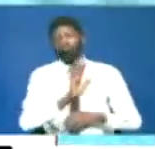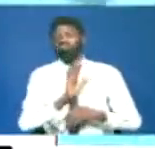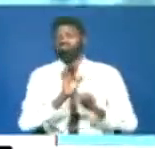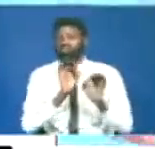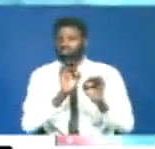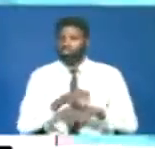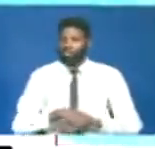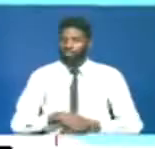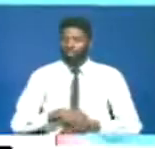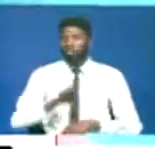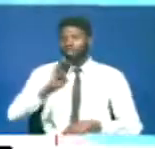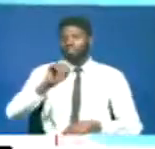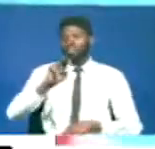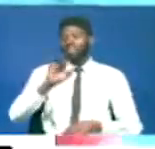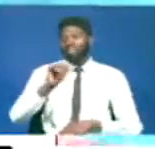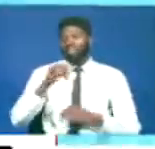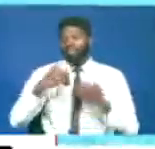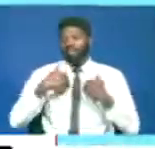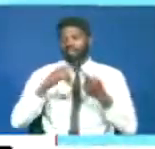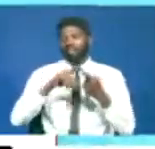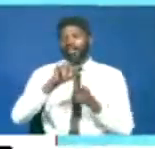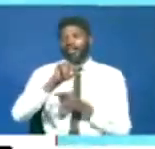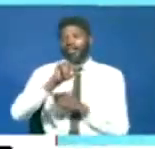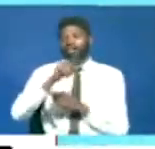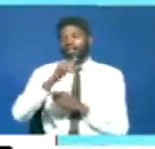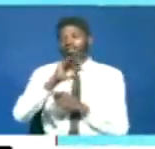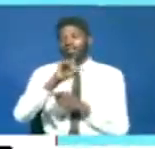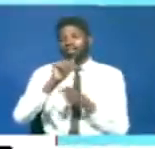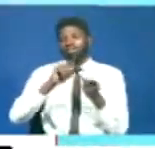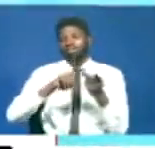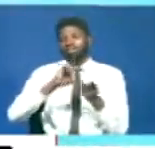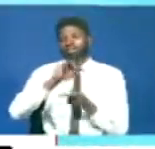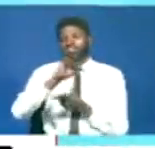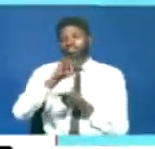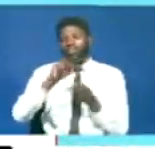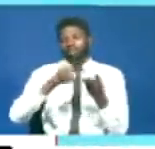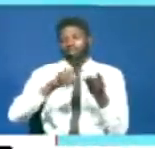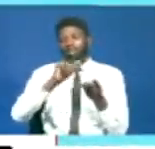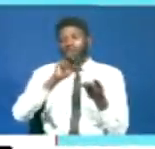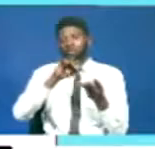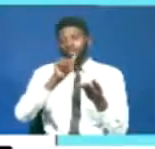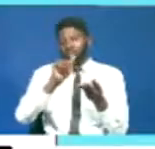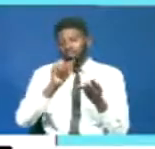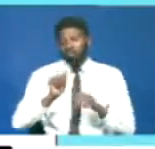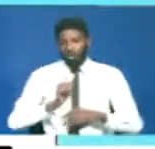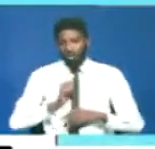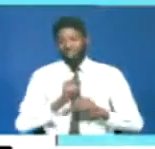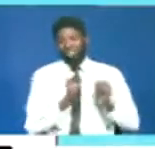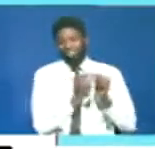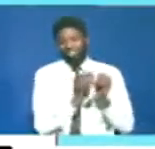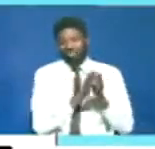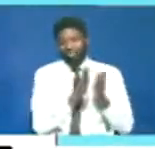Khadija Kweluid, Jasmine Ikegu, Dalia Shigoli and Amina Sheikh teamed up between the girls 10 and 11 years 400 meters freestyle